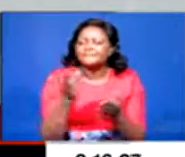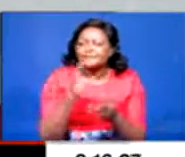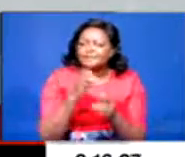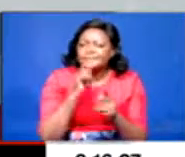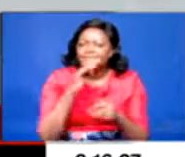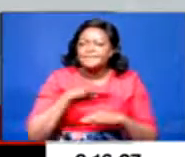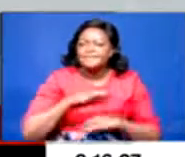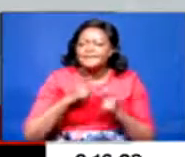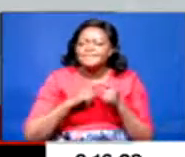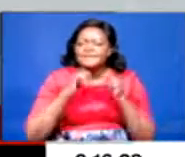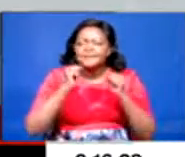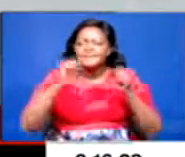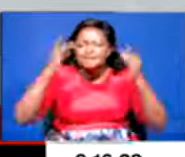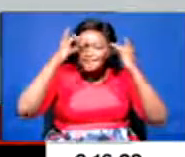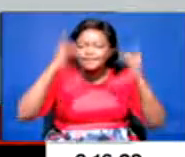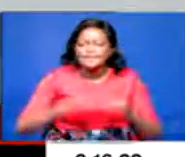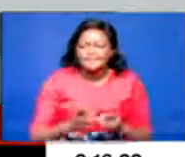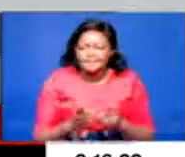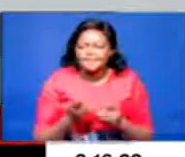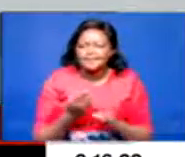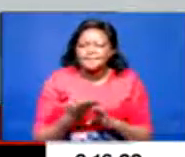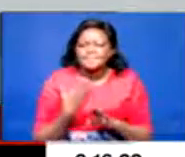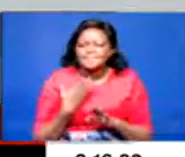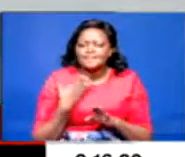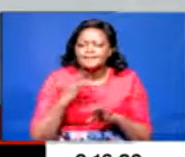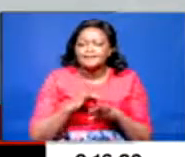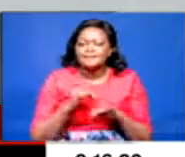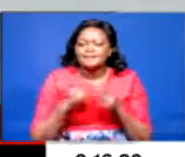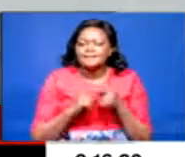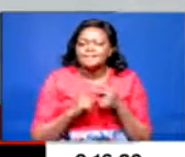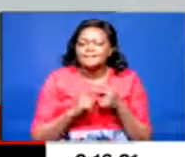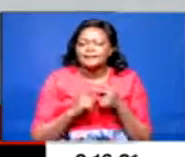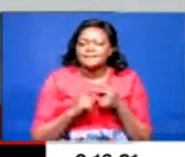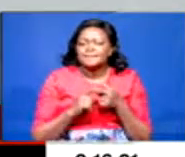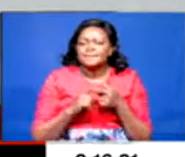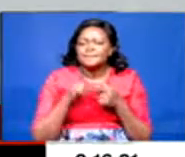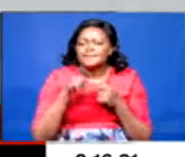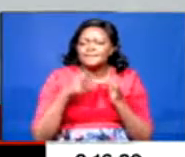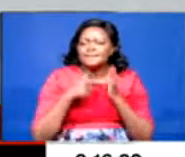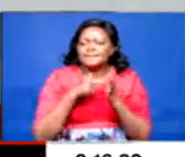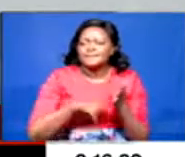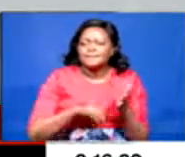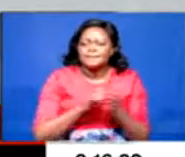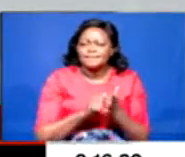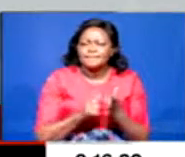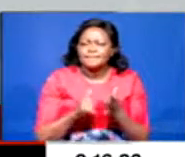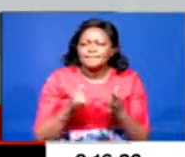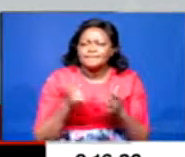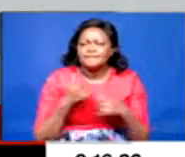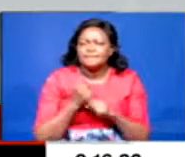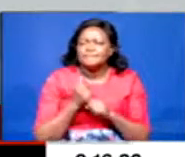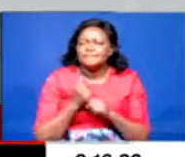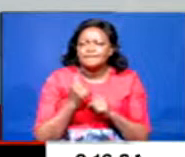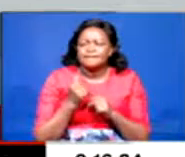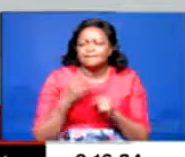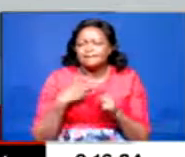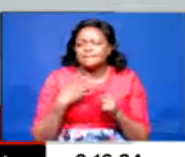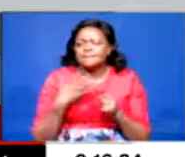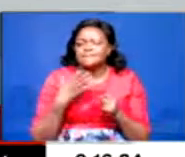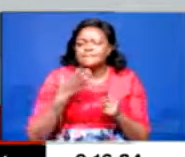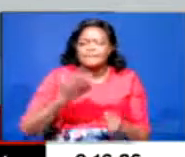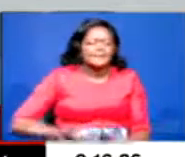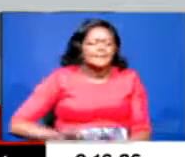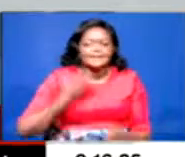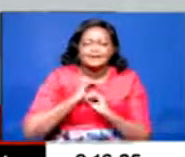you're able to make those predictions early enough. The role that plays is that it keeps the temperatures in the country down. You'll remember during